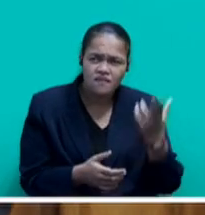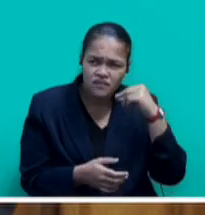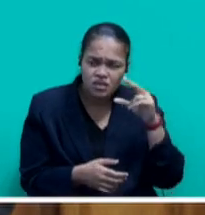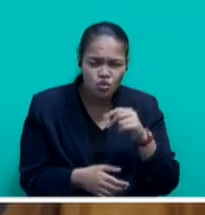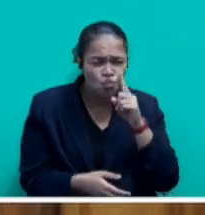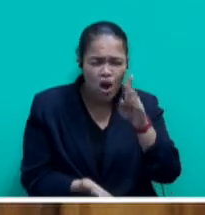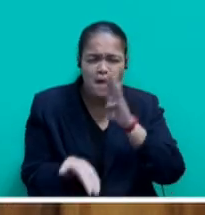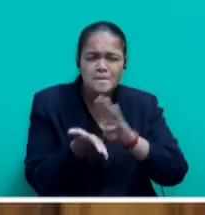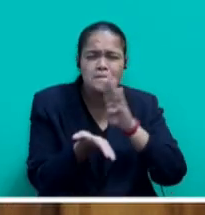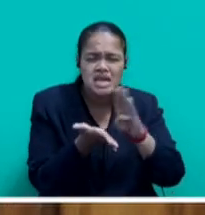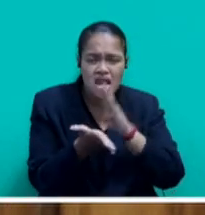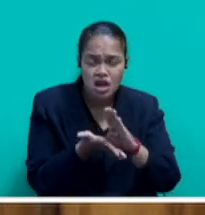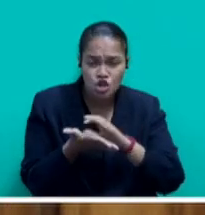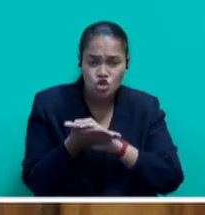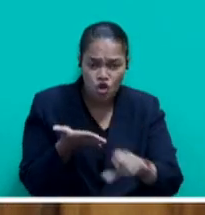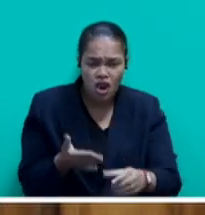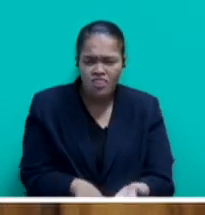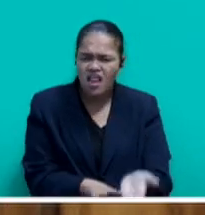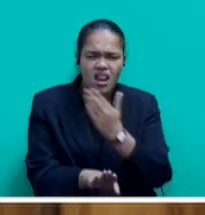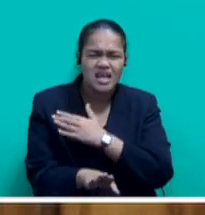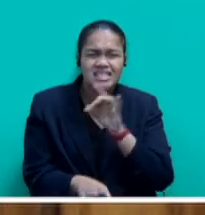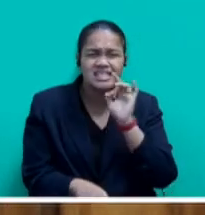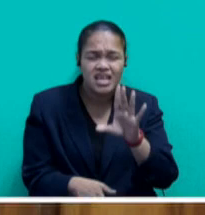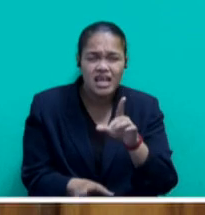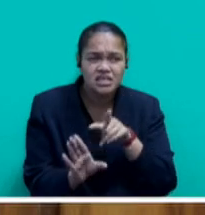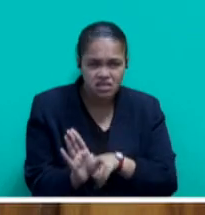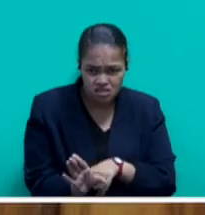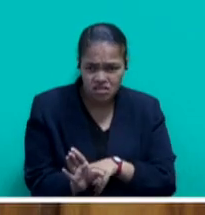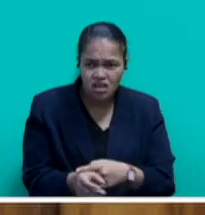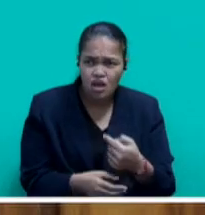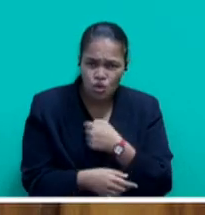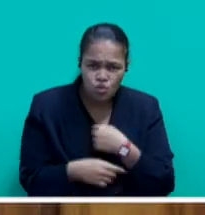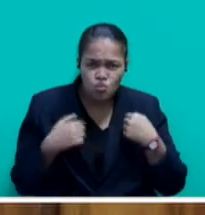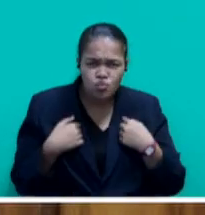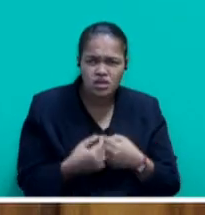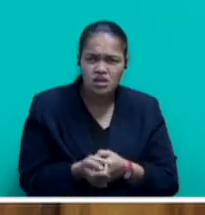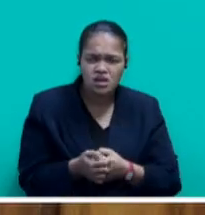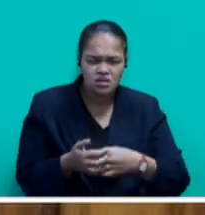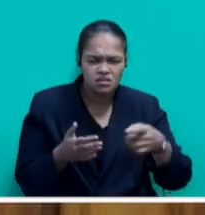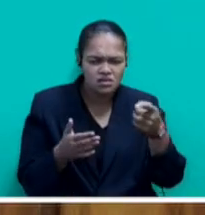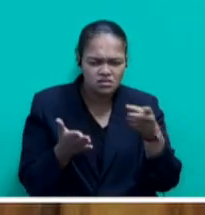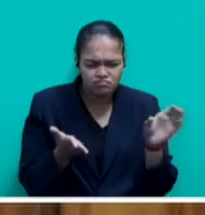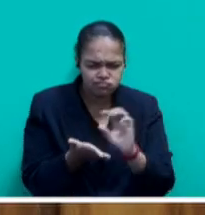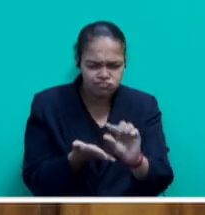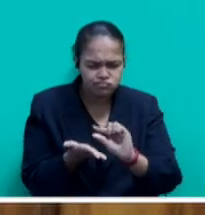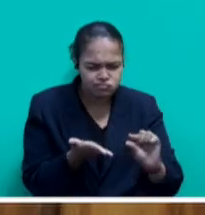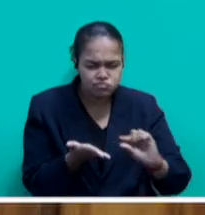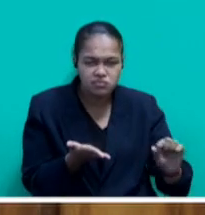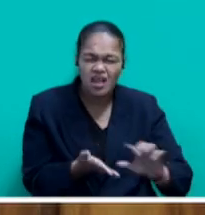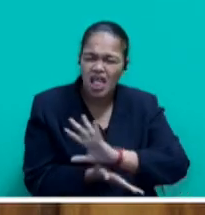billion for the last 10 years. And we are subsidizing everyone from those that are producing 50